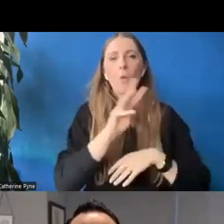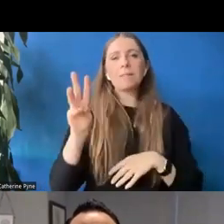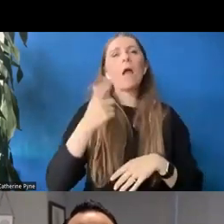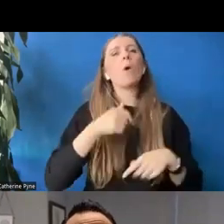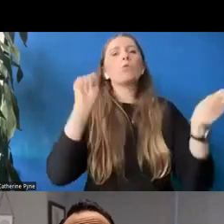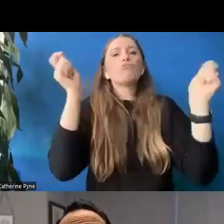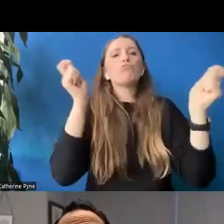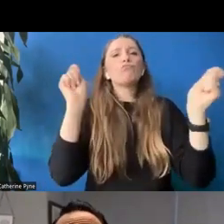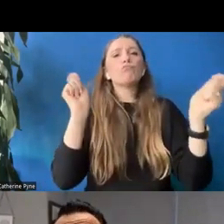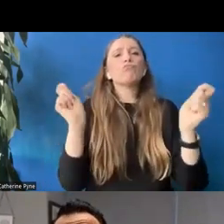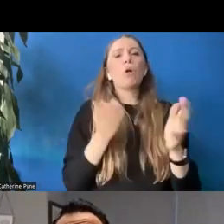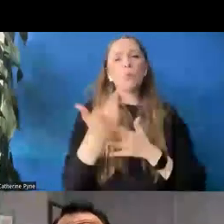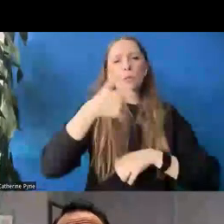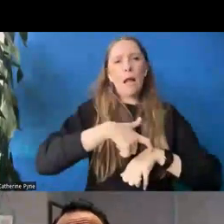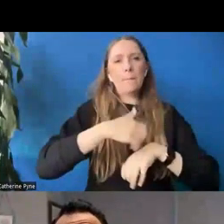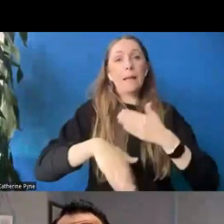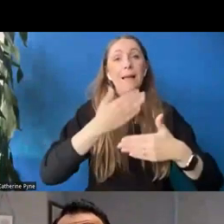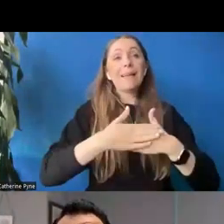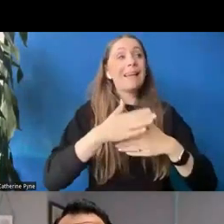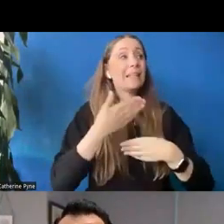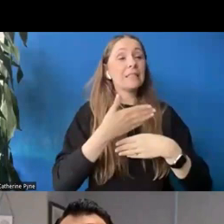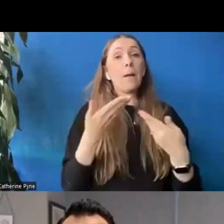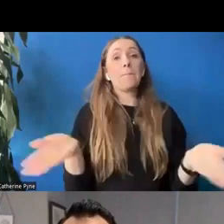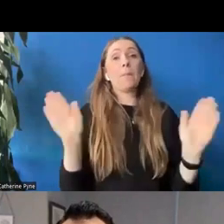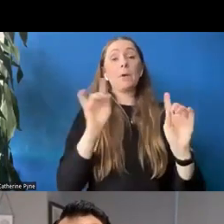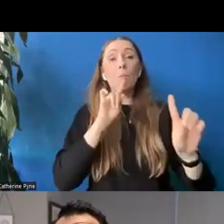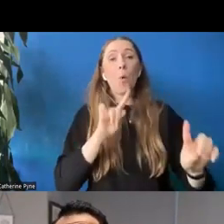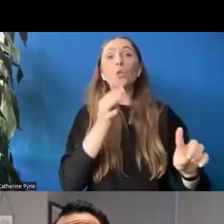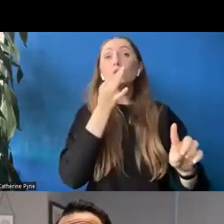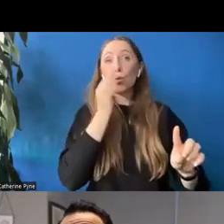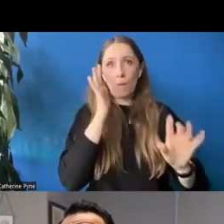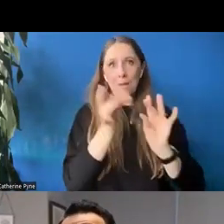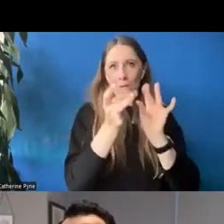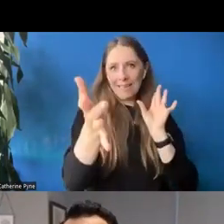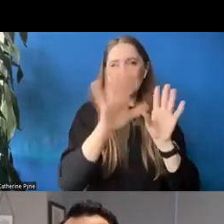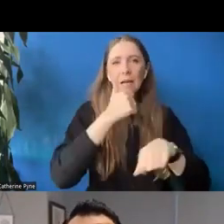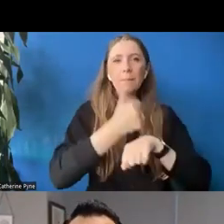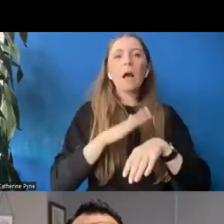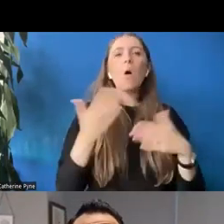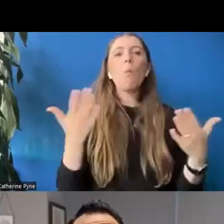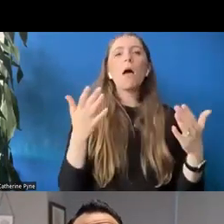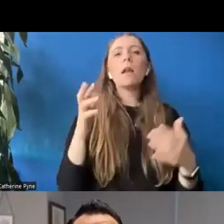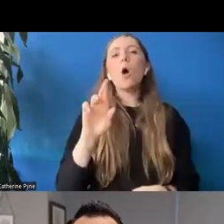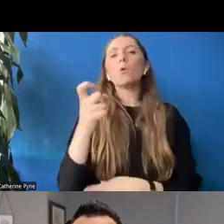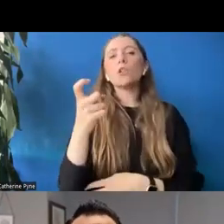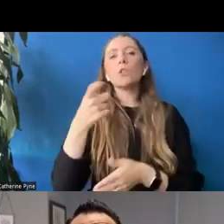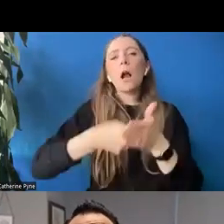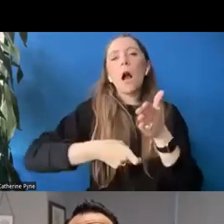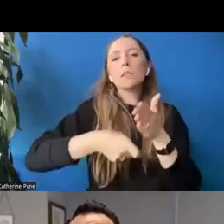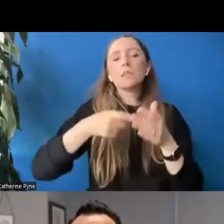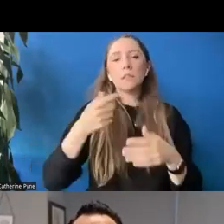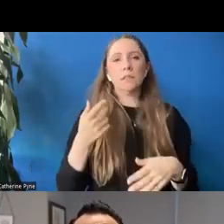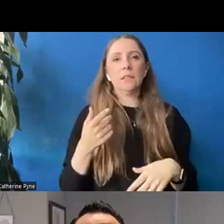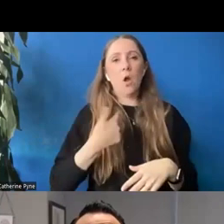improve it over time. Our next public report will be released soon, and that'll be based on prescription drug costs. We're workshopping